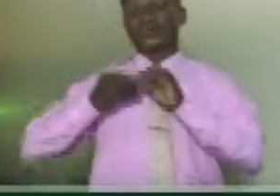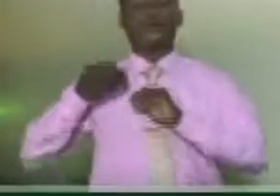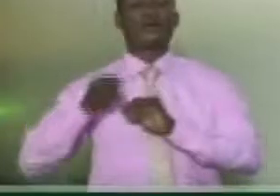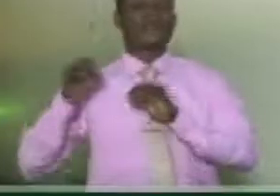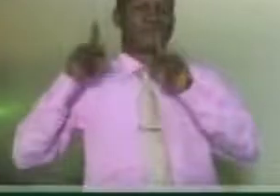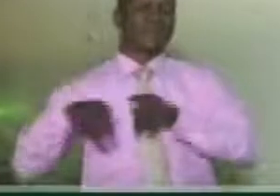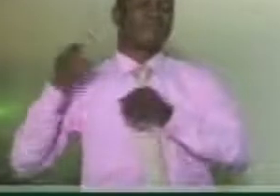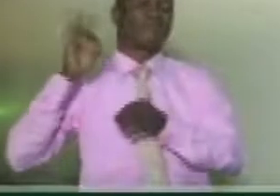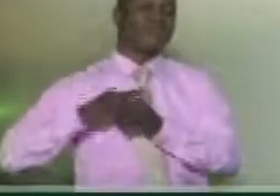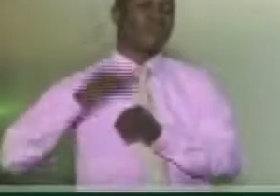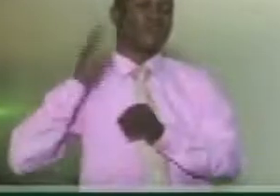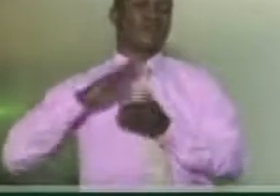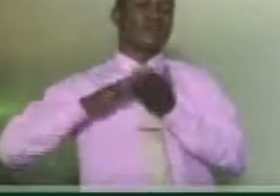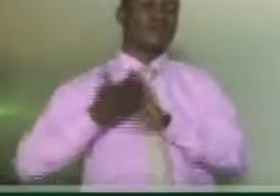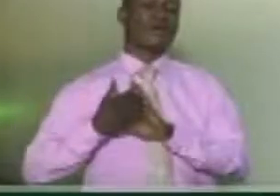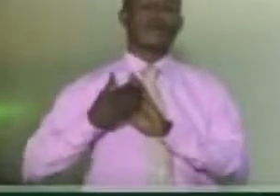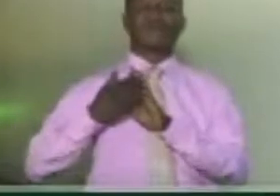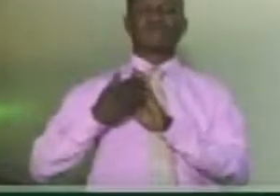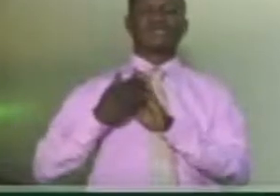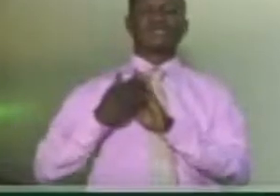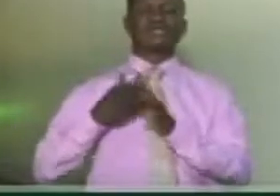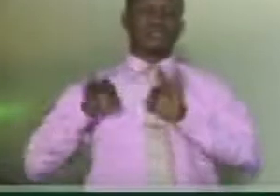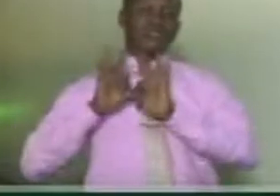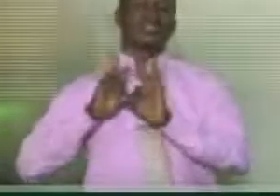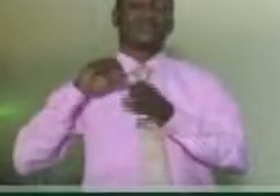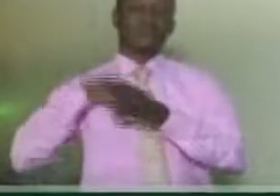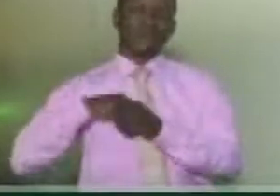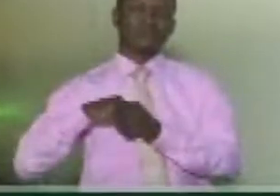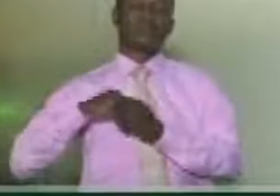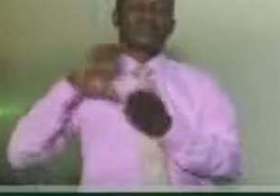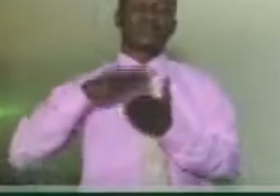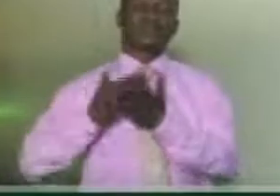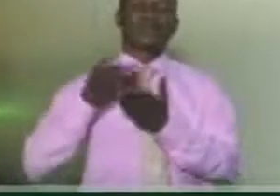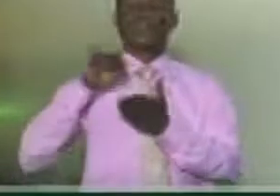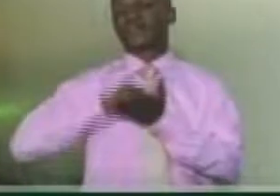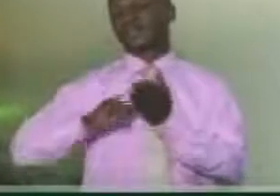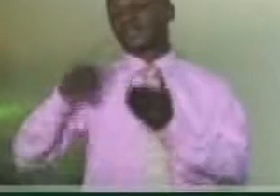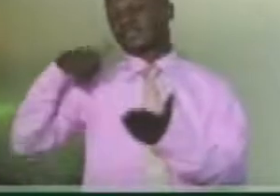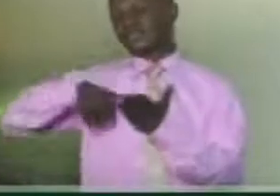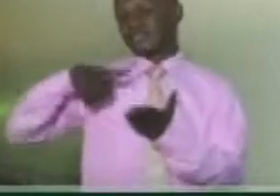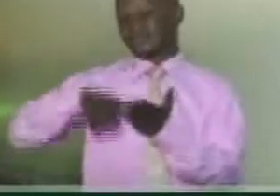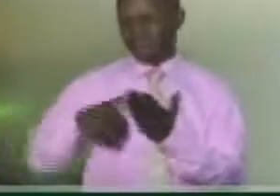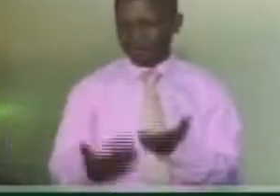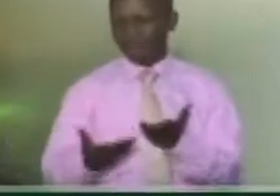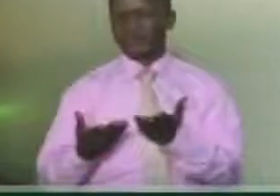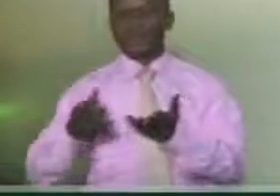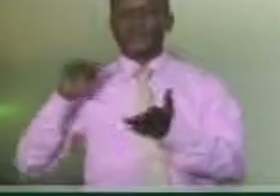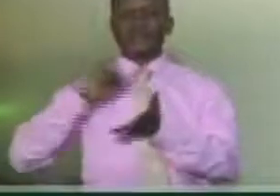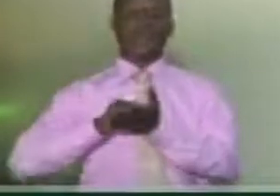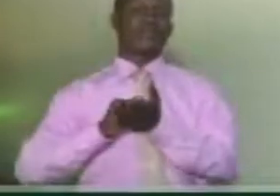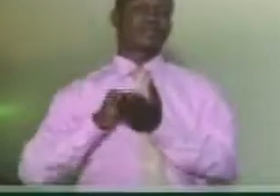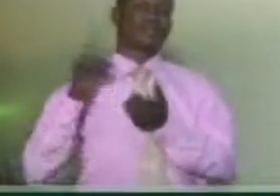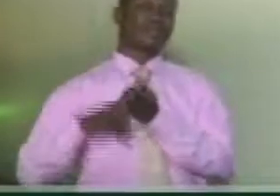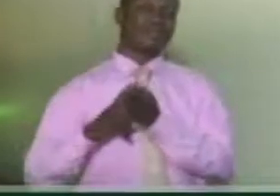voters will become a determining factor in the validity of votes in an election. The outdated definition had been exploited by